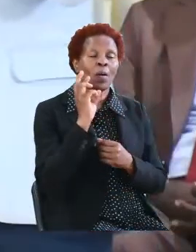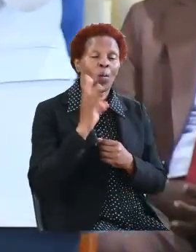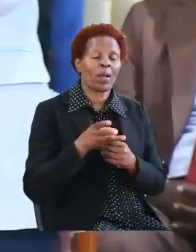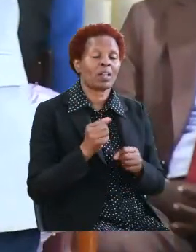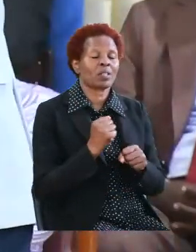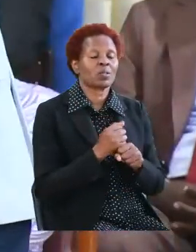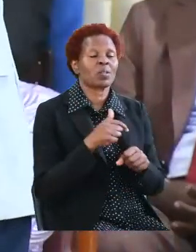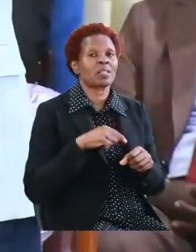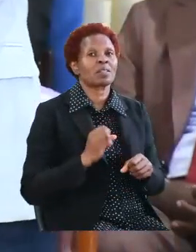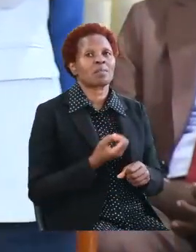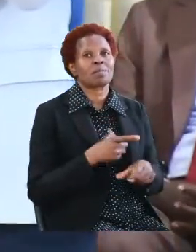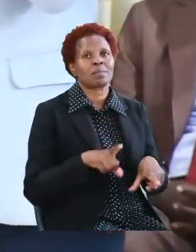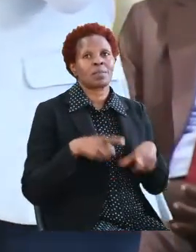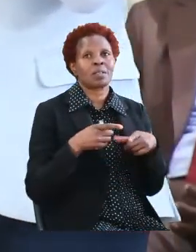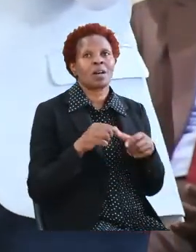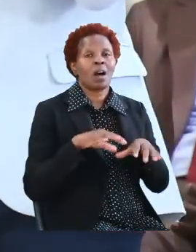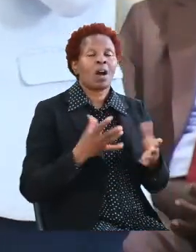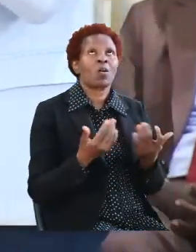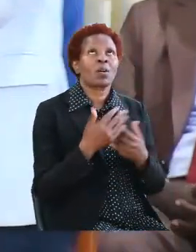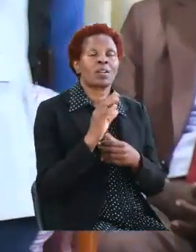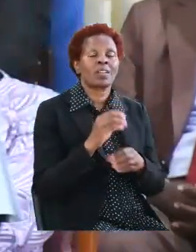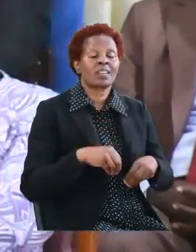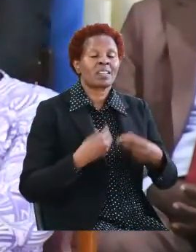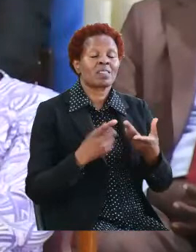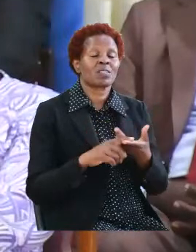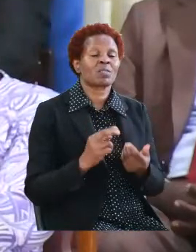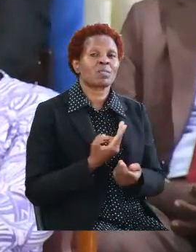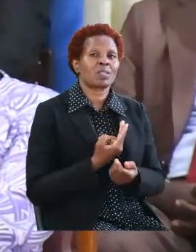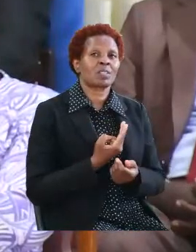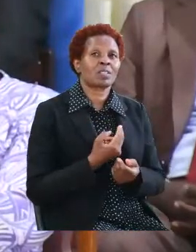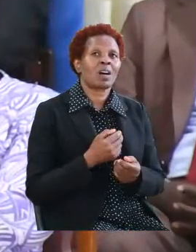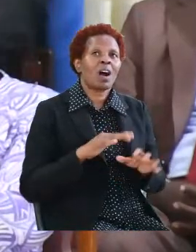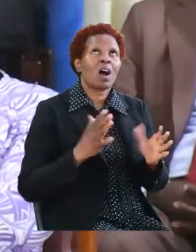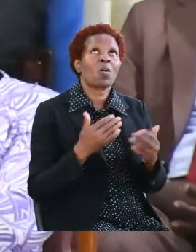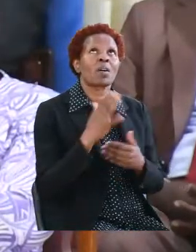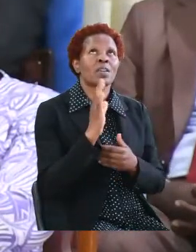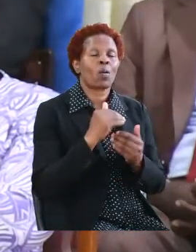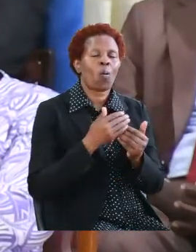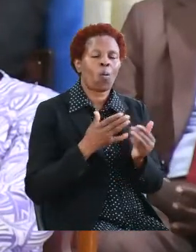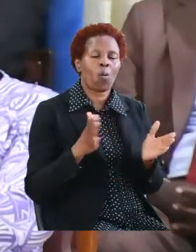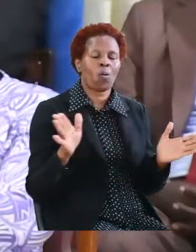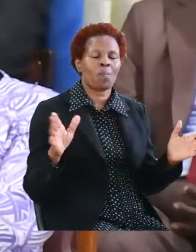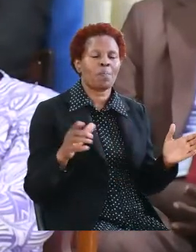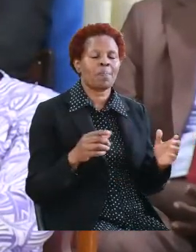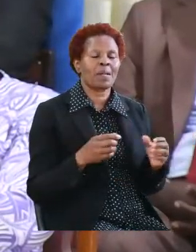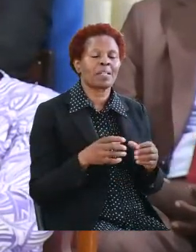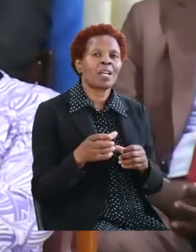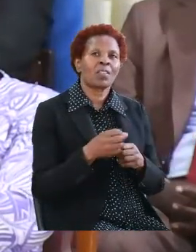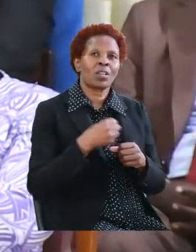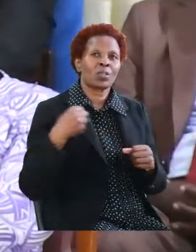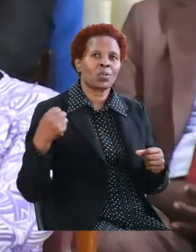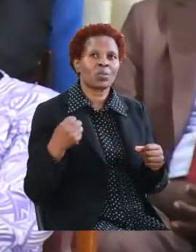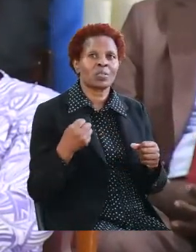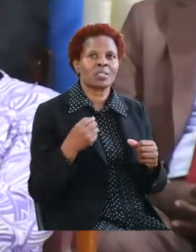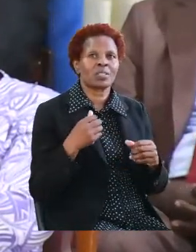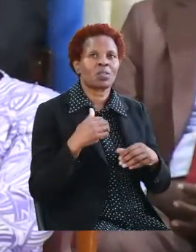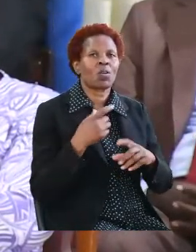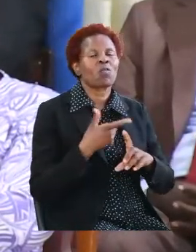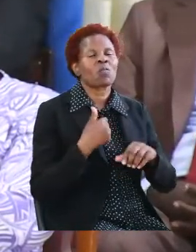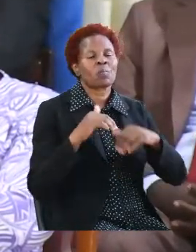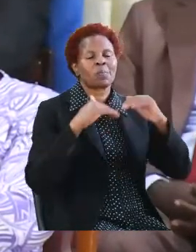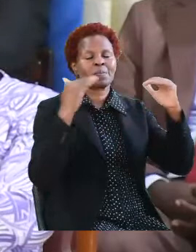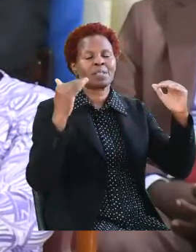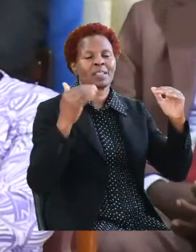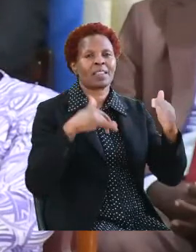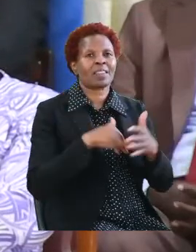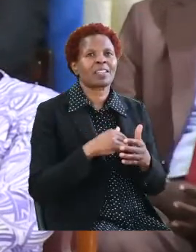unto their life, how God will provide unto them, how God will open the doors and the windows of heaven, that he